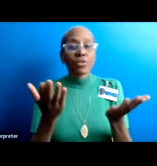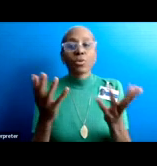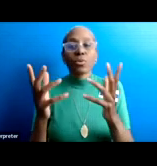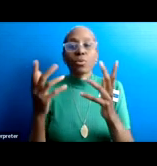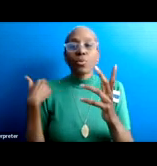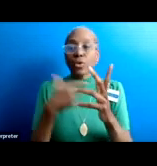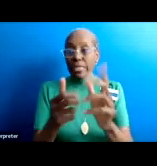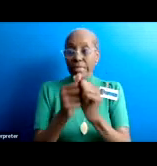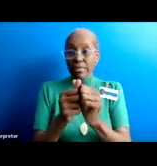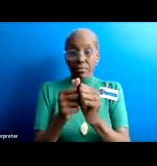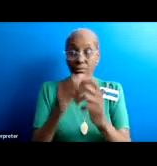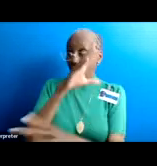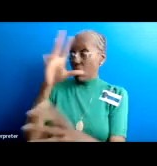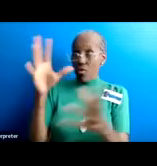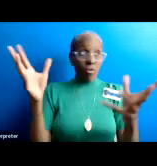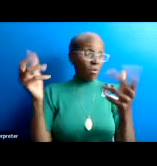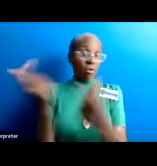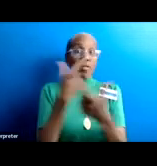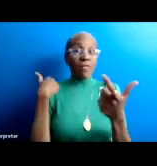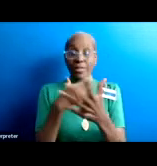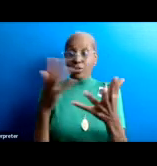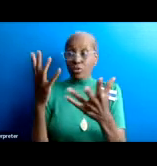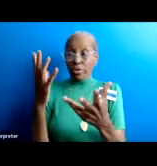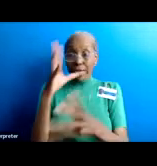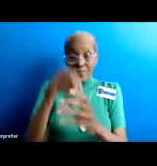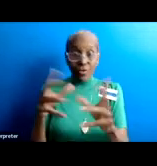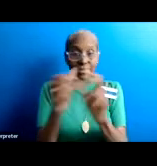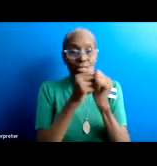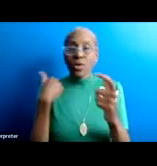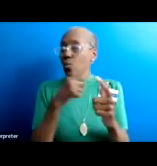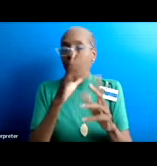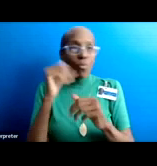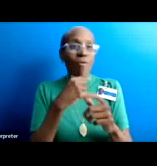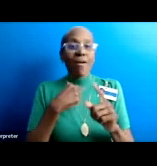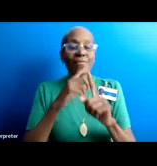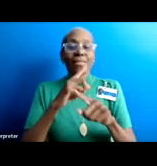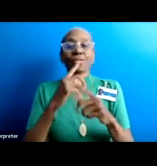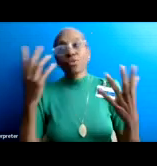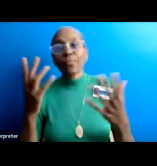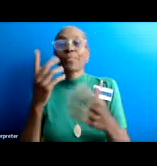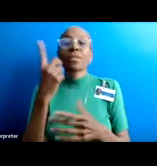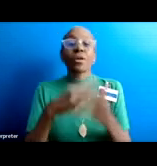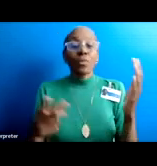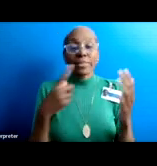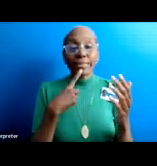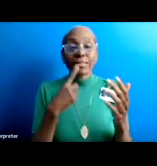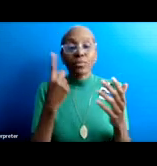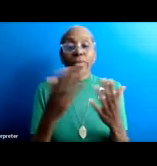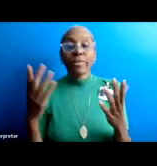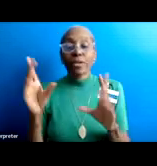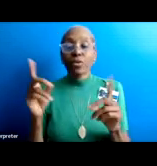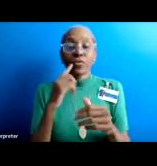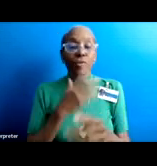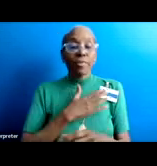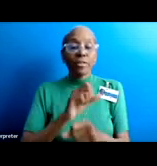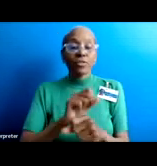this together. We don't all have the answers. So that being said, one of the things I do for my job is